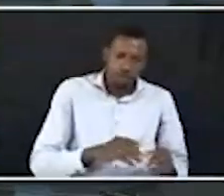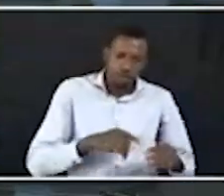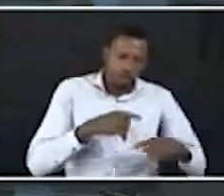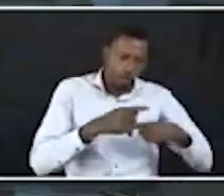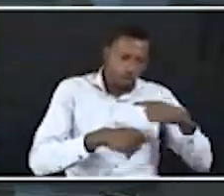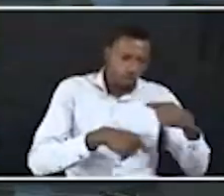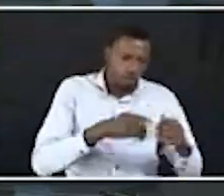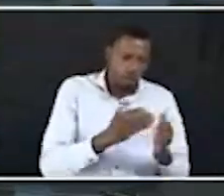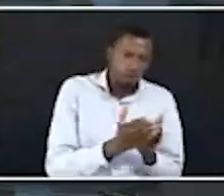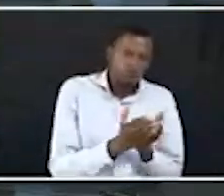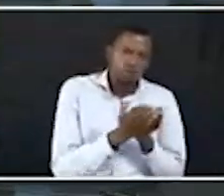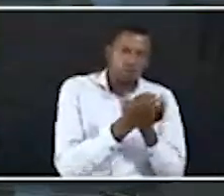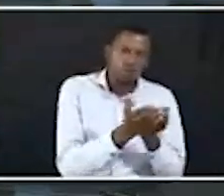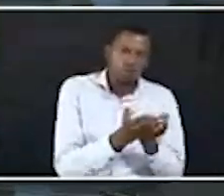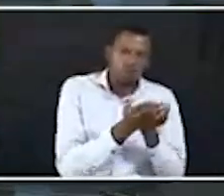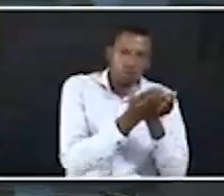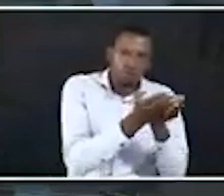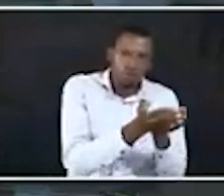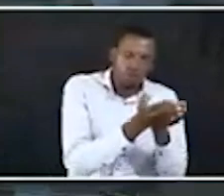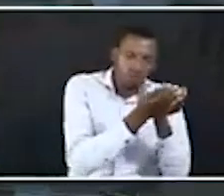say,